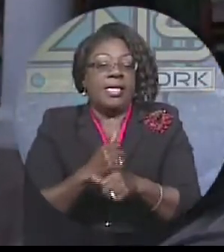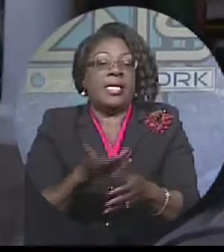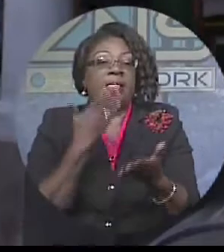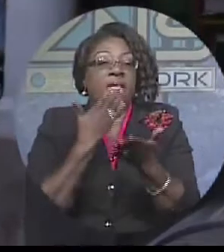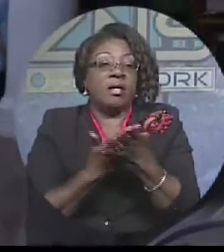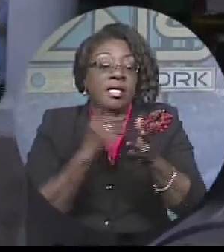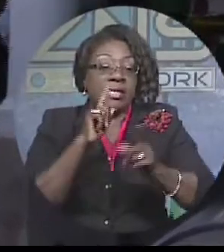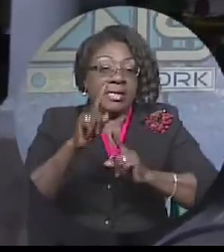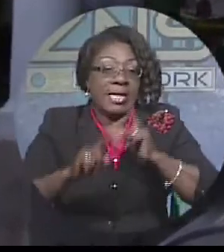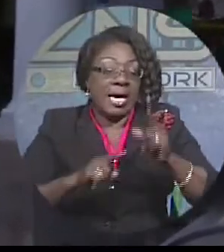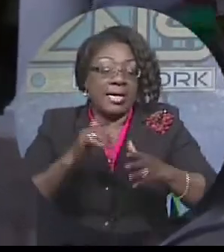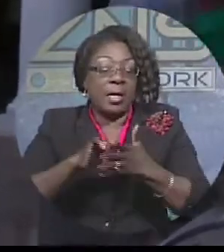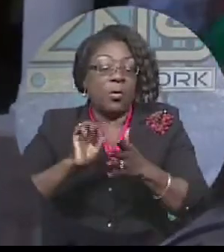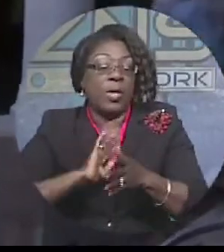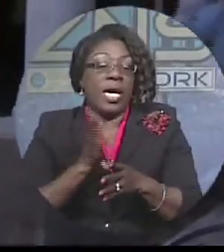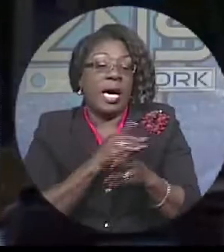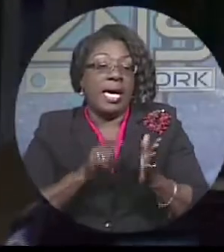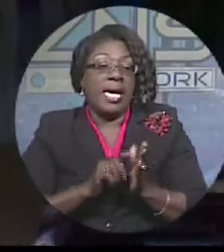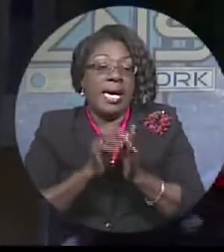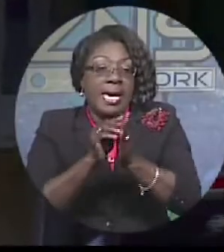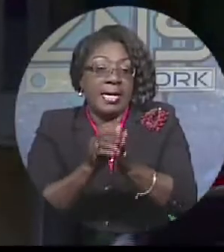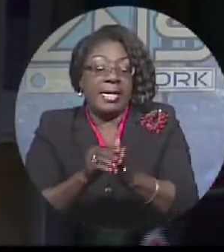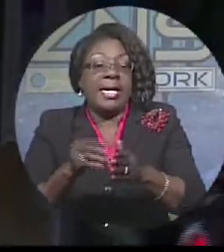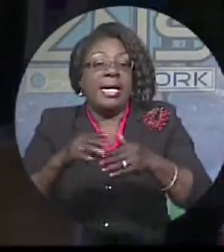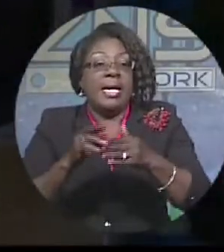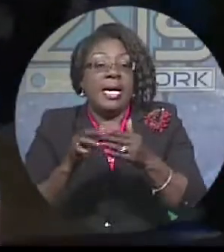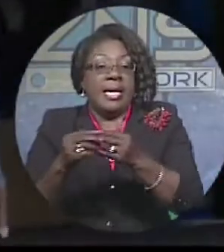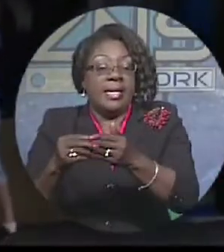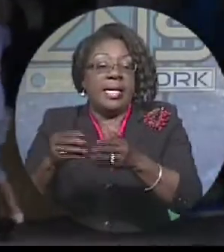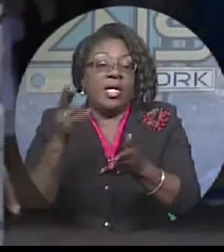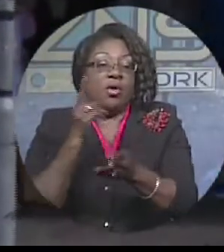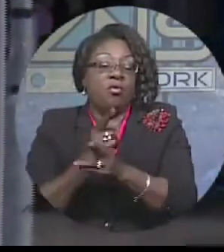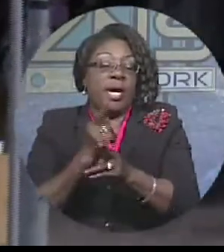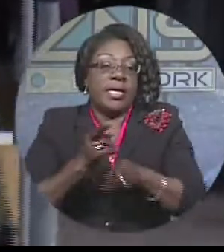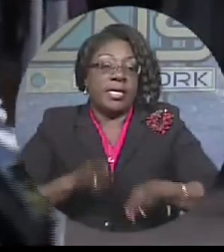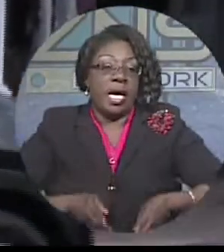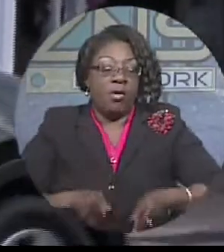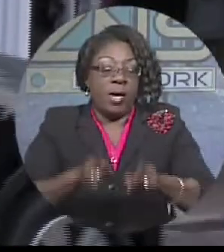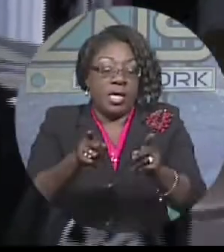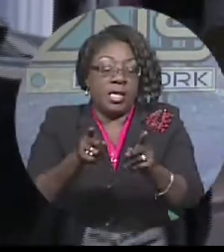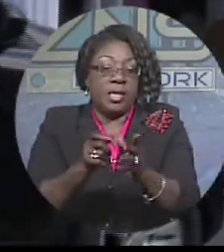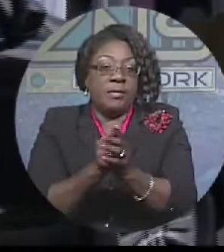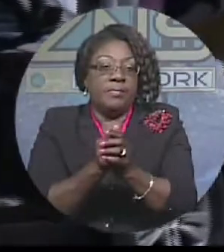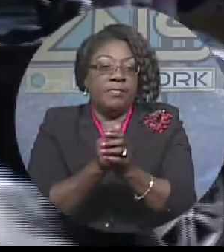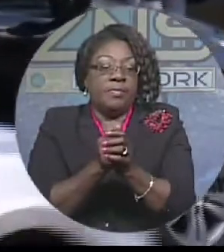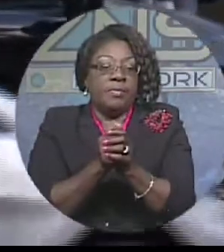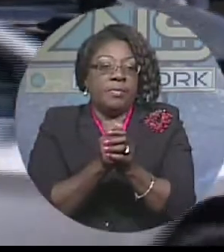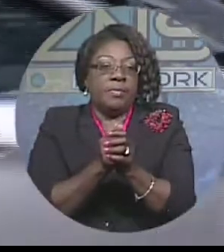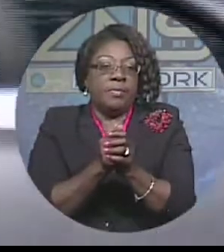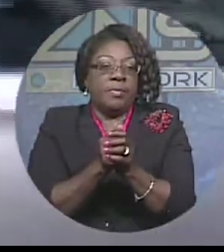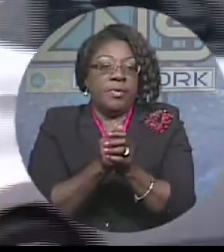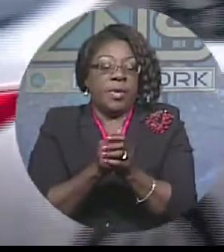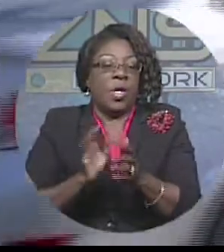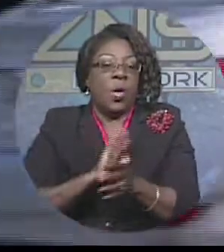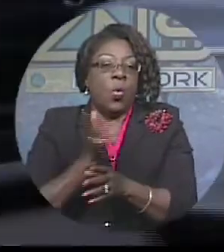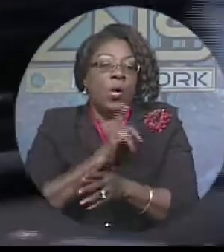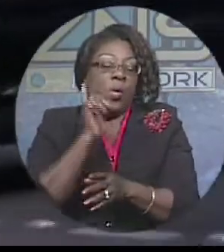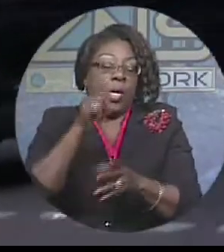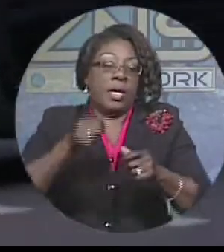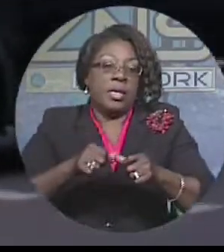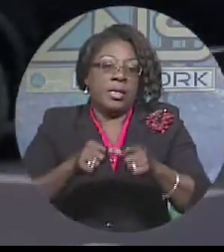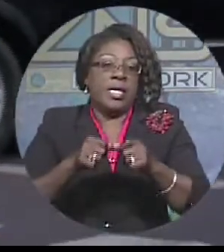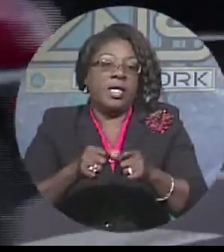sign that we are headed in the right direction and that the newly implemented cost-saving measures are paying off. We'll continue to try